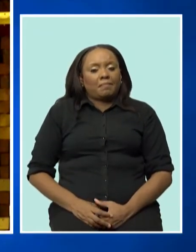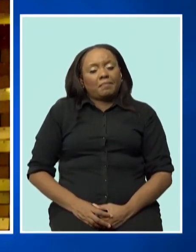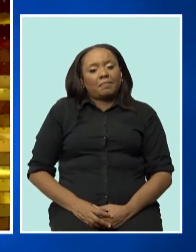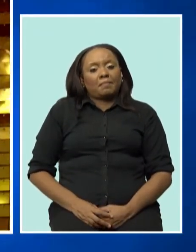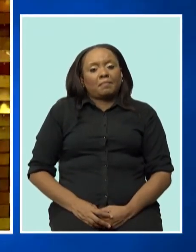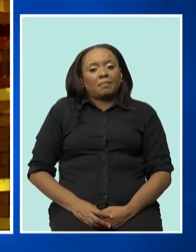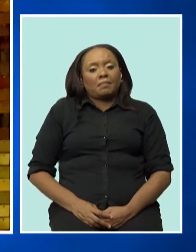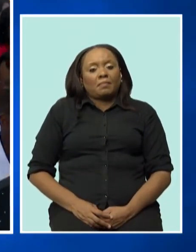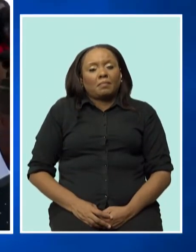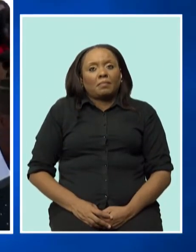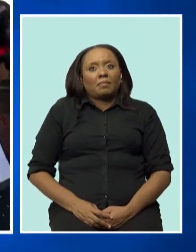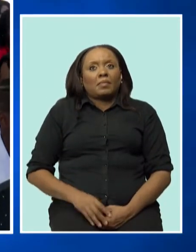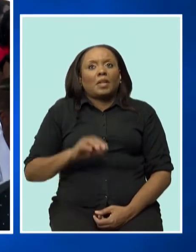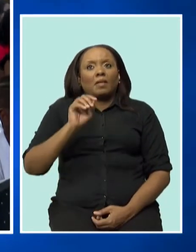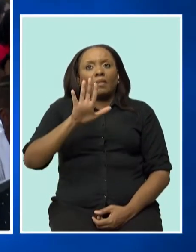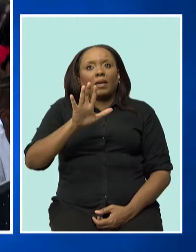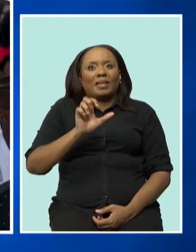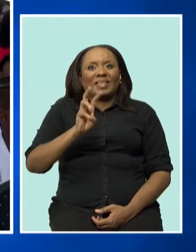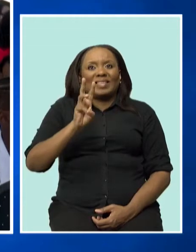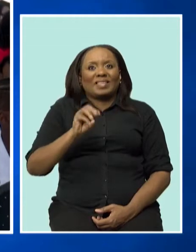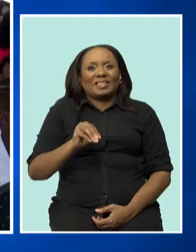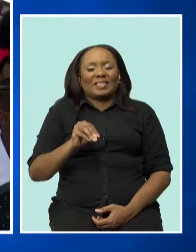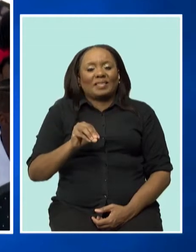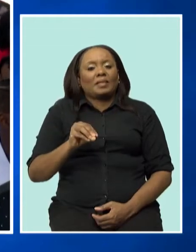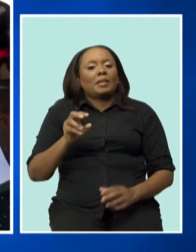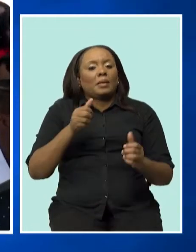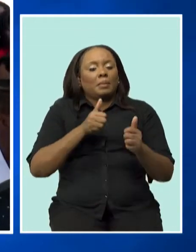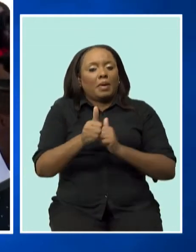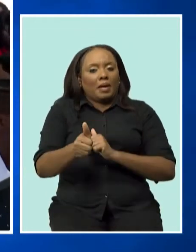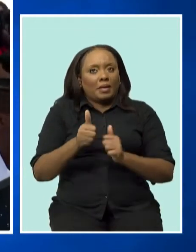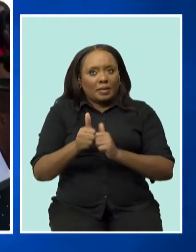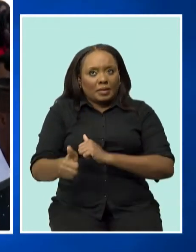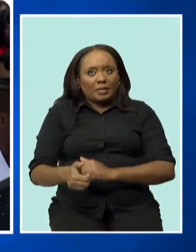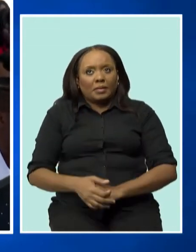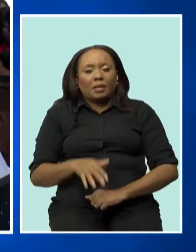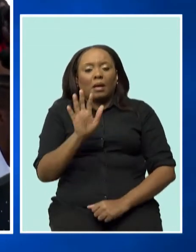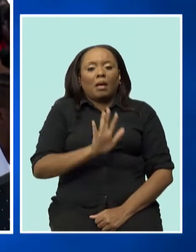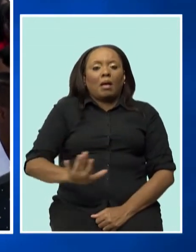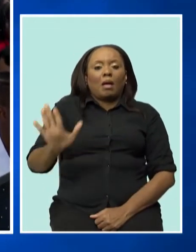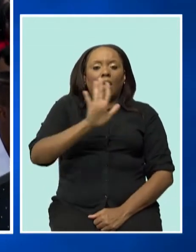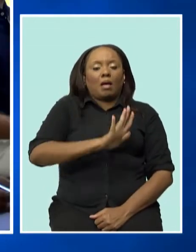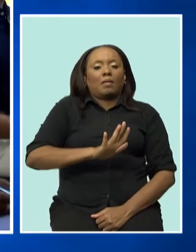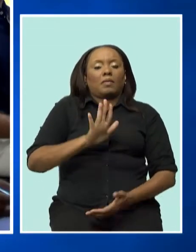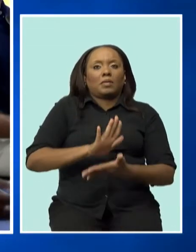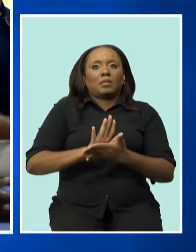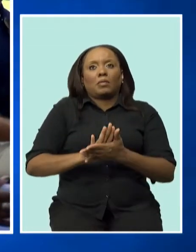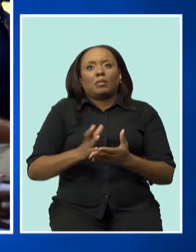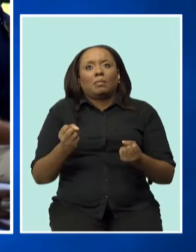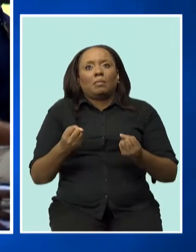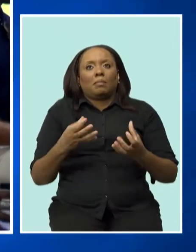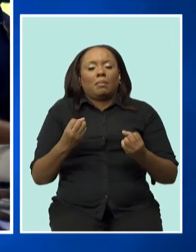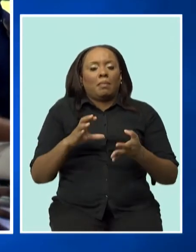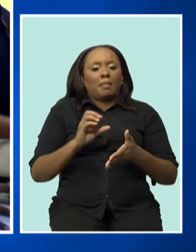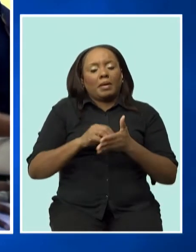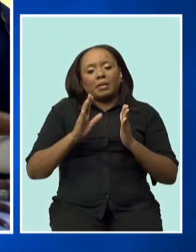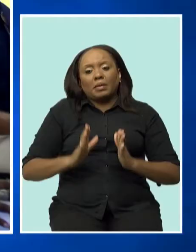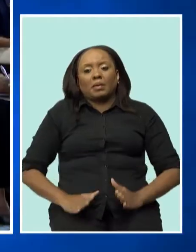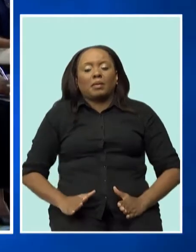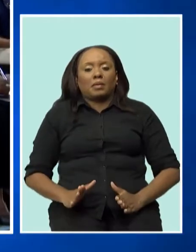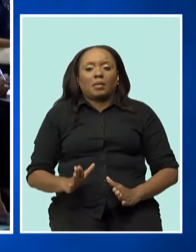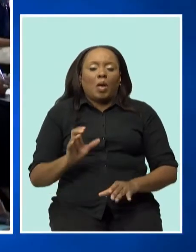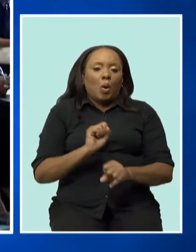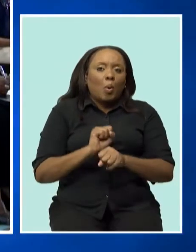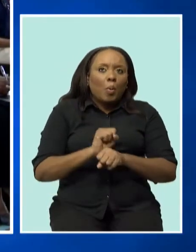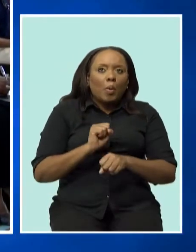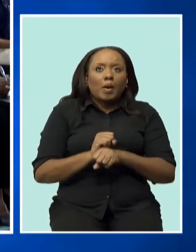560 subject passes. Through the school, scores of students have wet their feet in the world of work, using opportunities to hone their skills